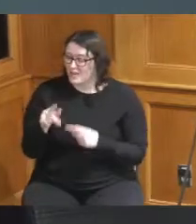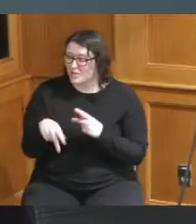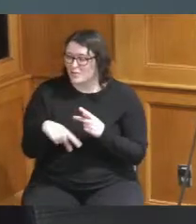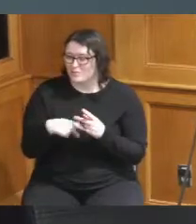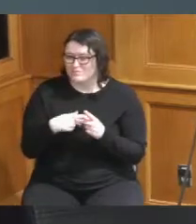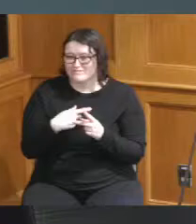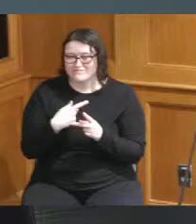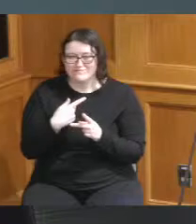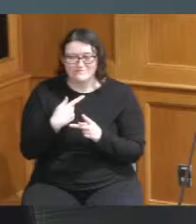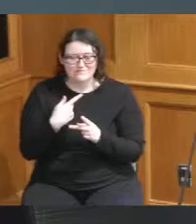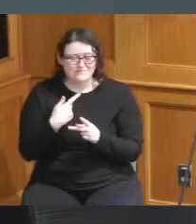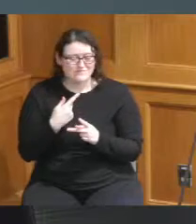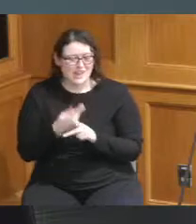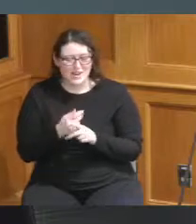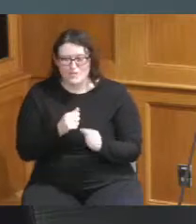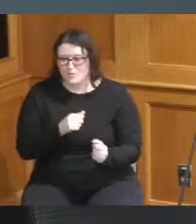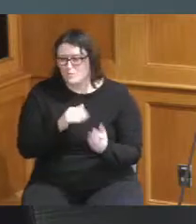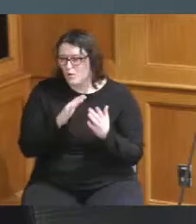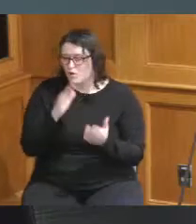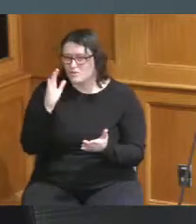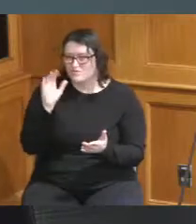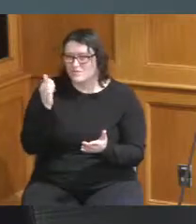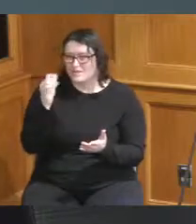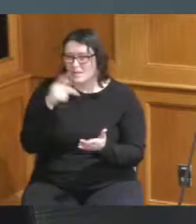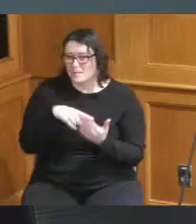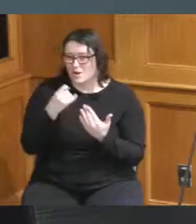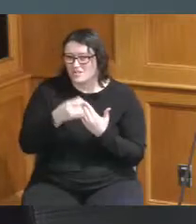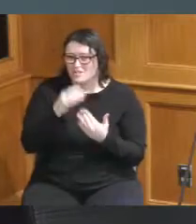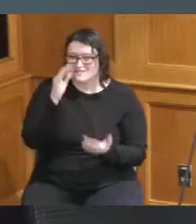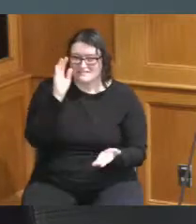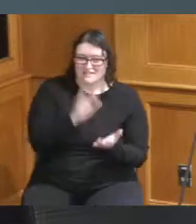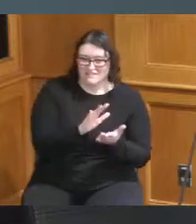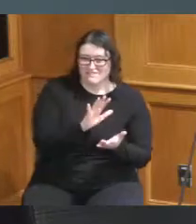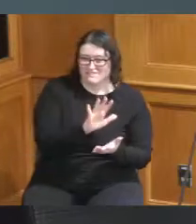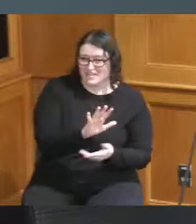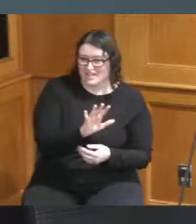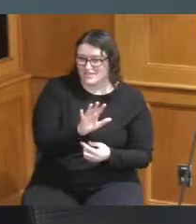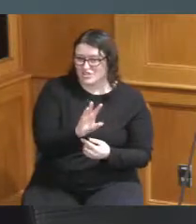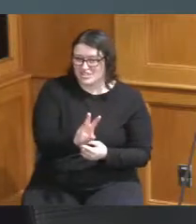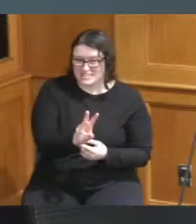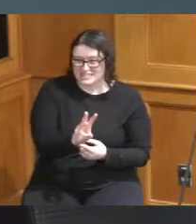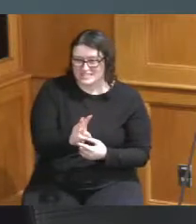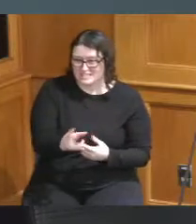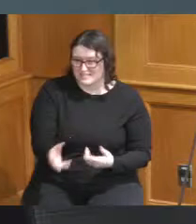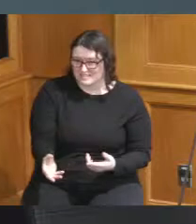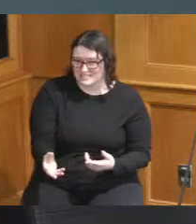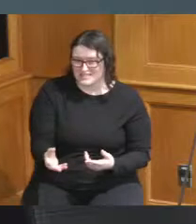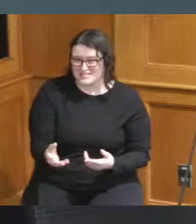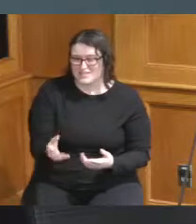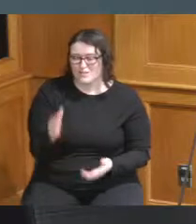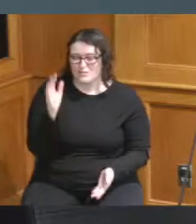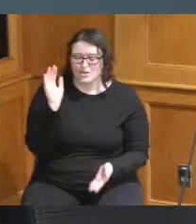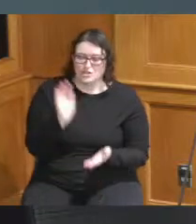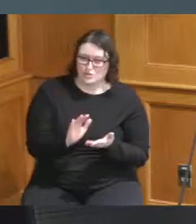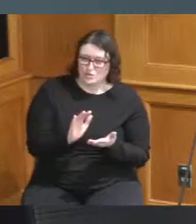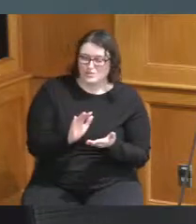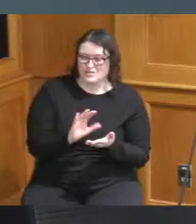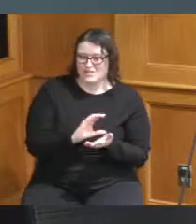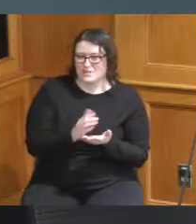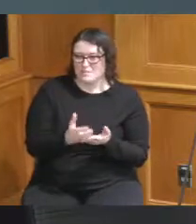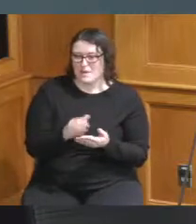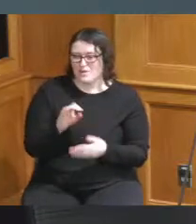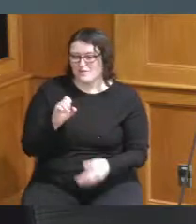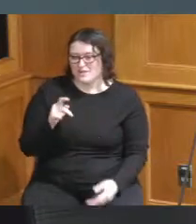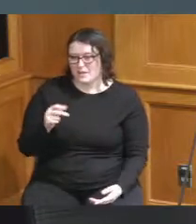reduce from 10 projects to maybe 5 or 6 projects and reduce the amount of